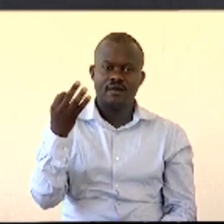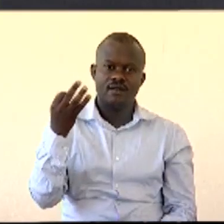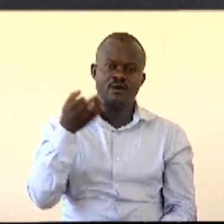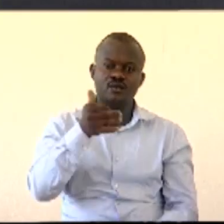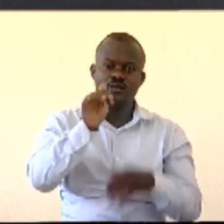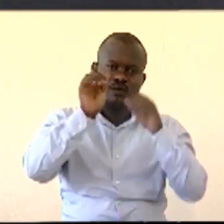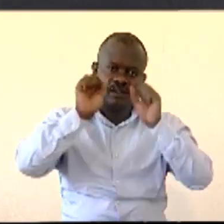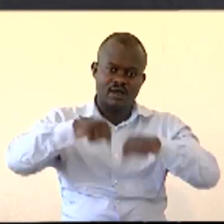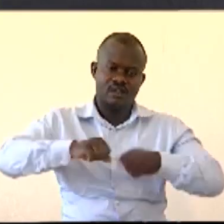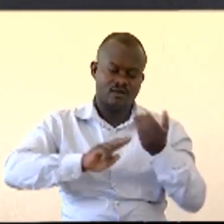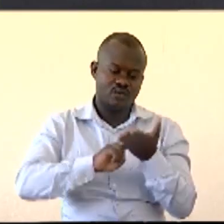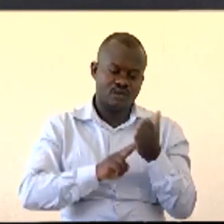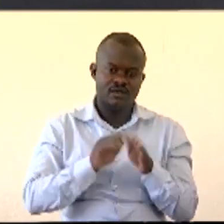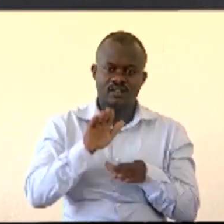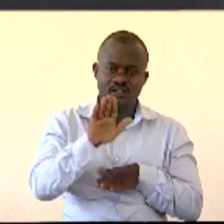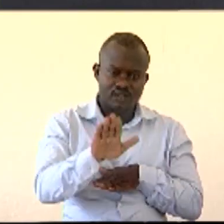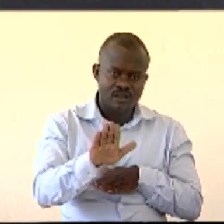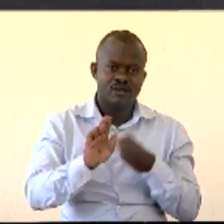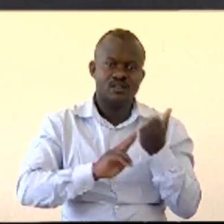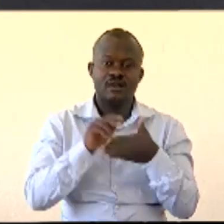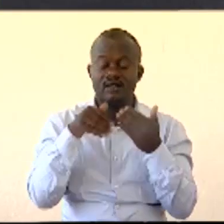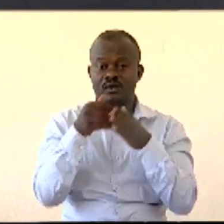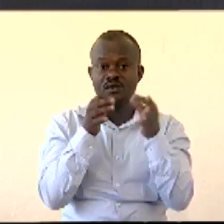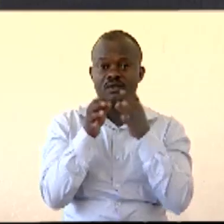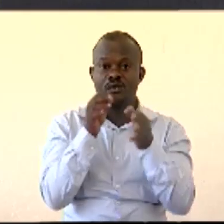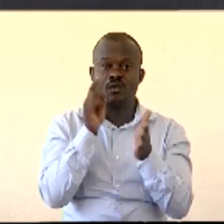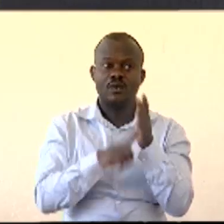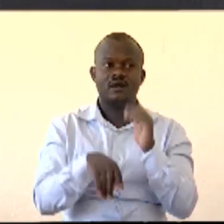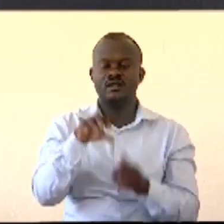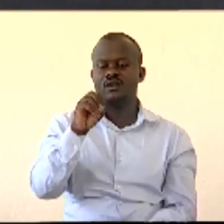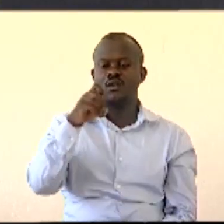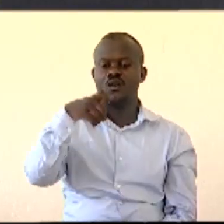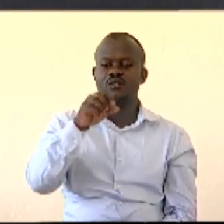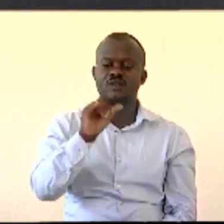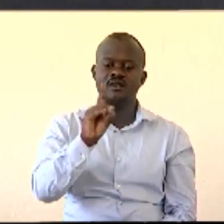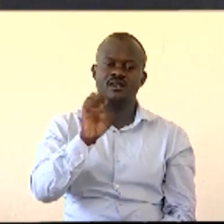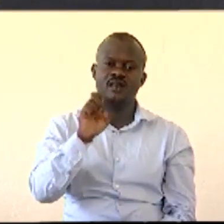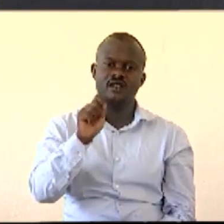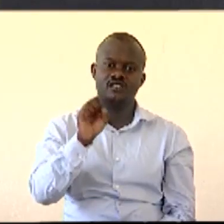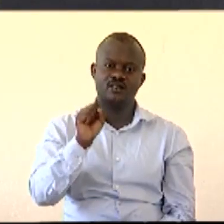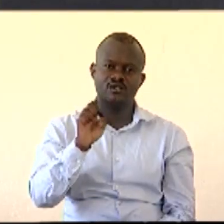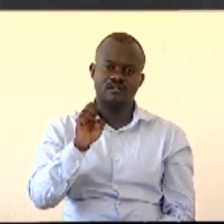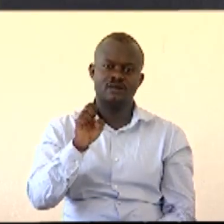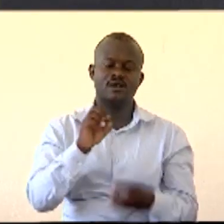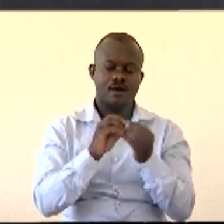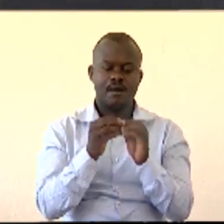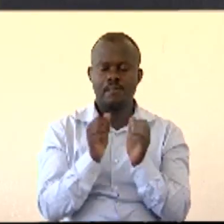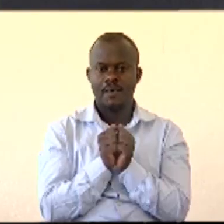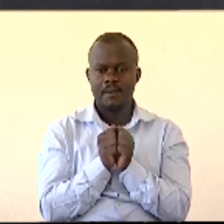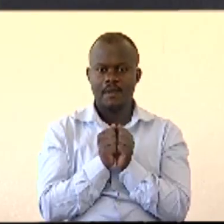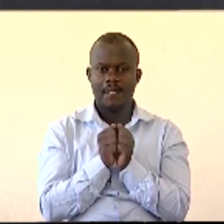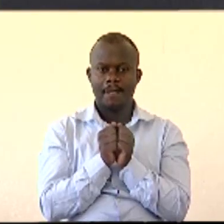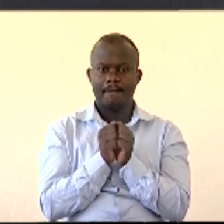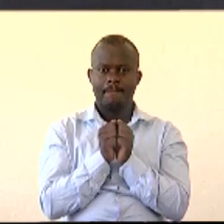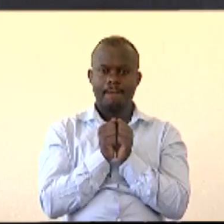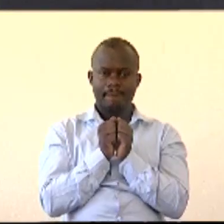Can you state or can you define what the oxidation state means or the oxidation number?